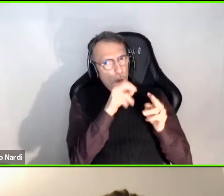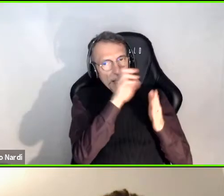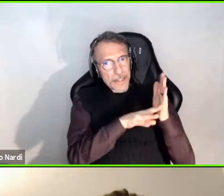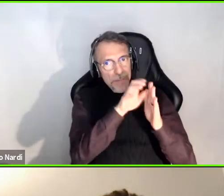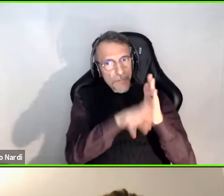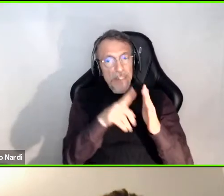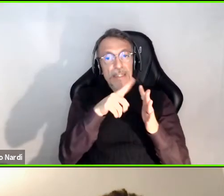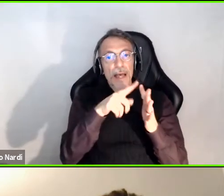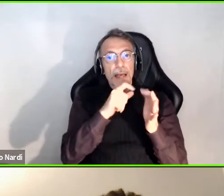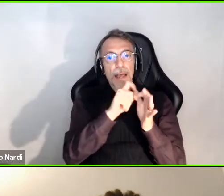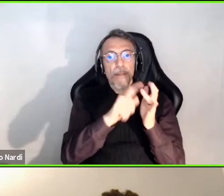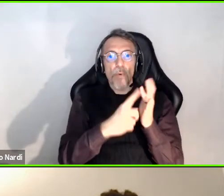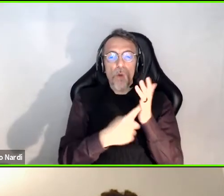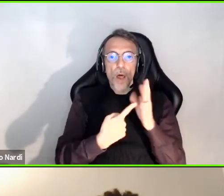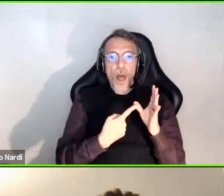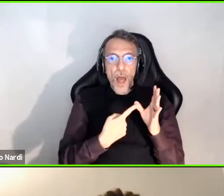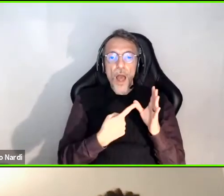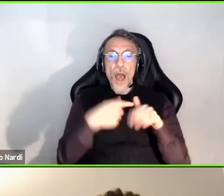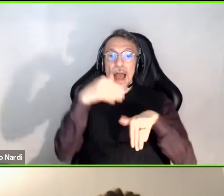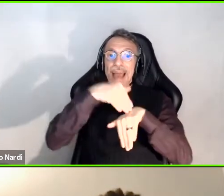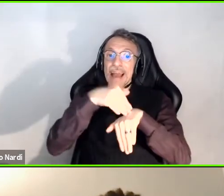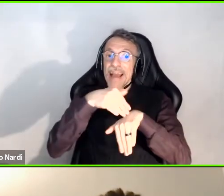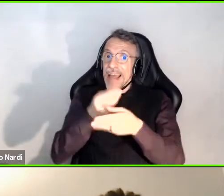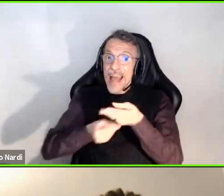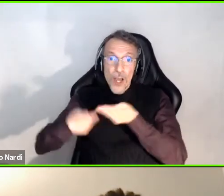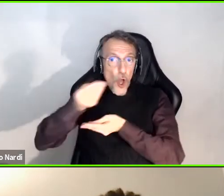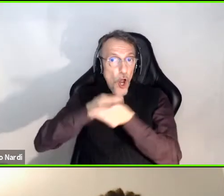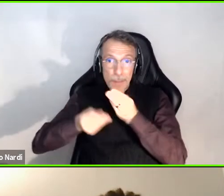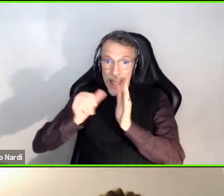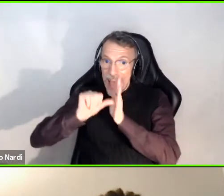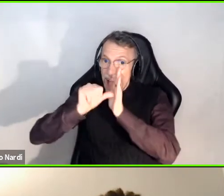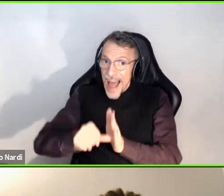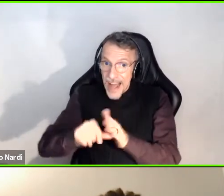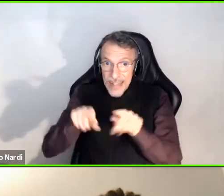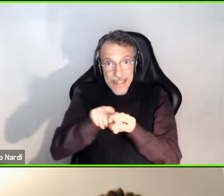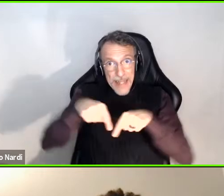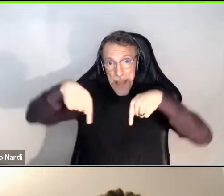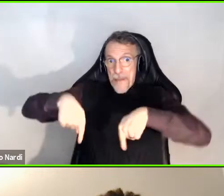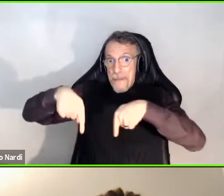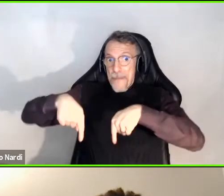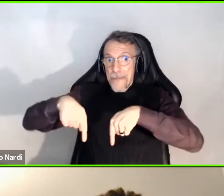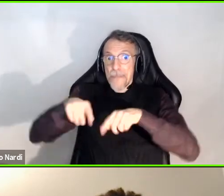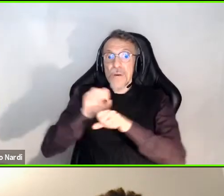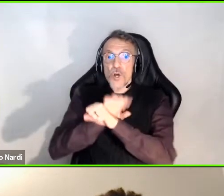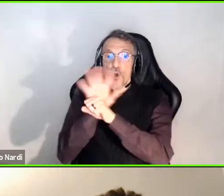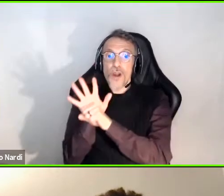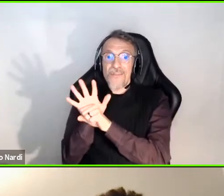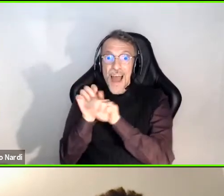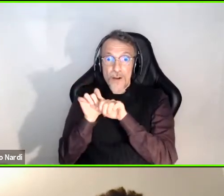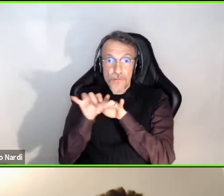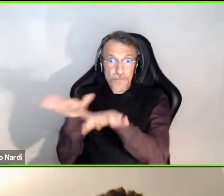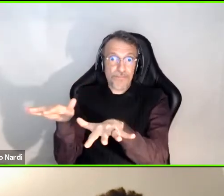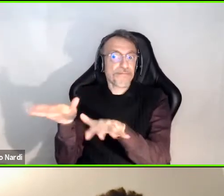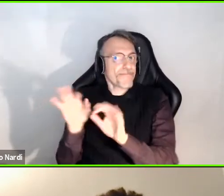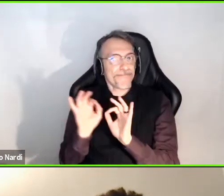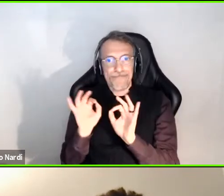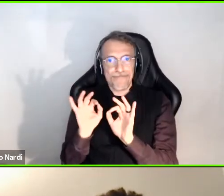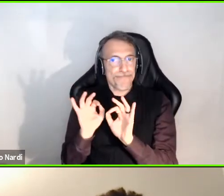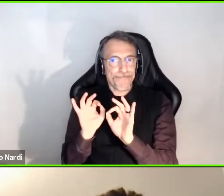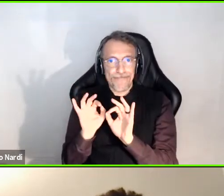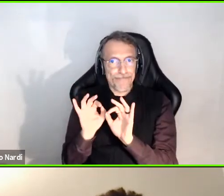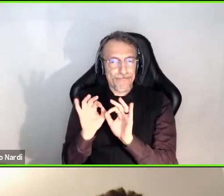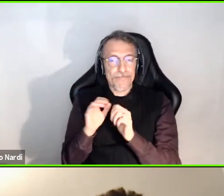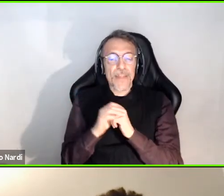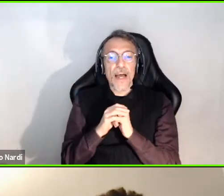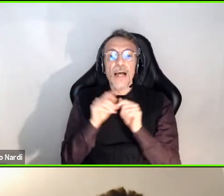Ebola crisis did not hit the economies as hard as the coronavirus. Now, the coronavirus now